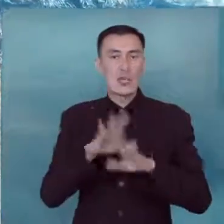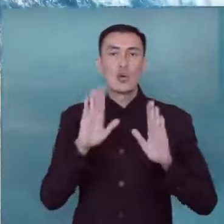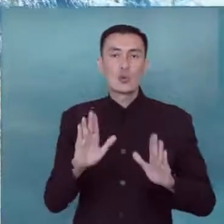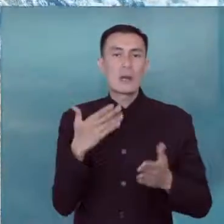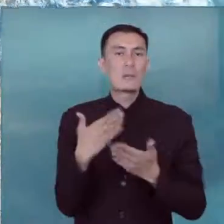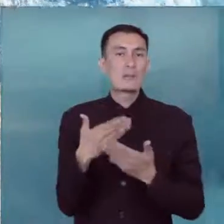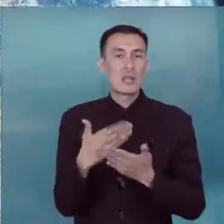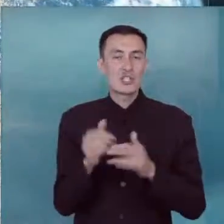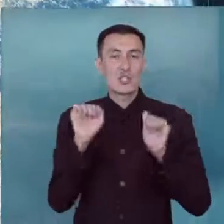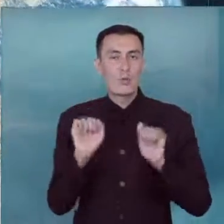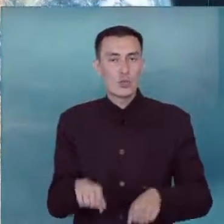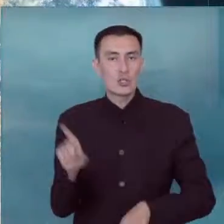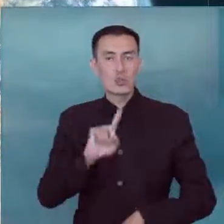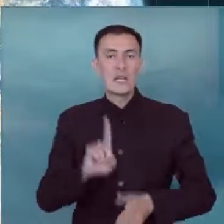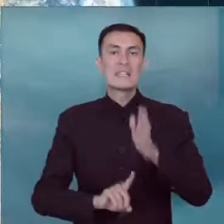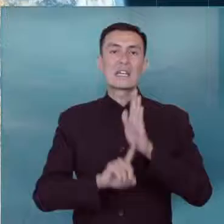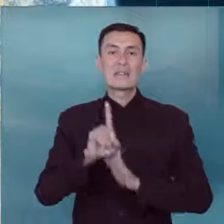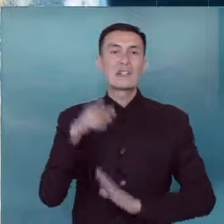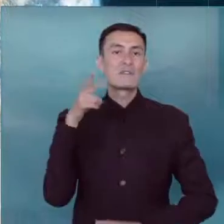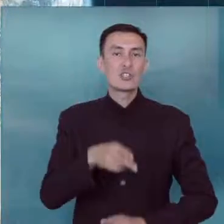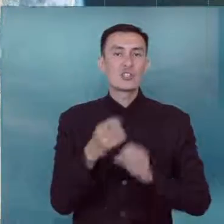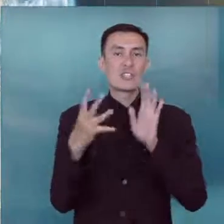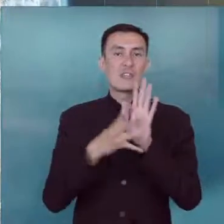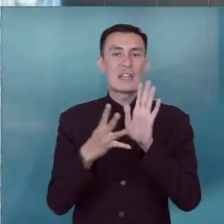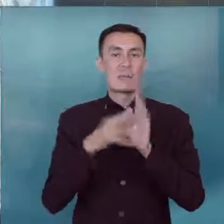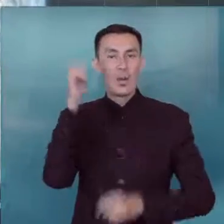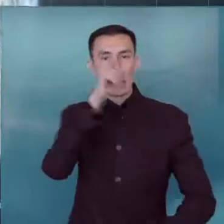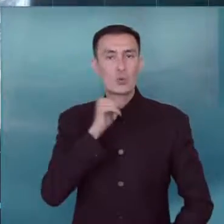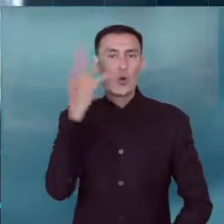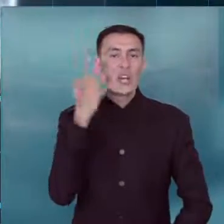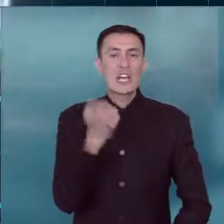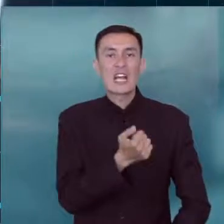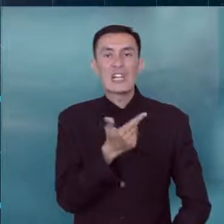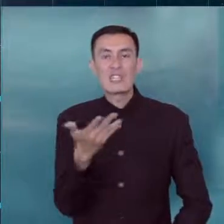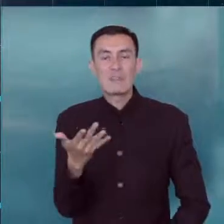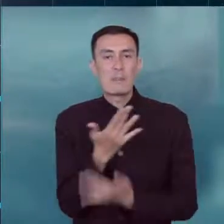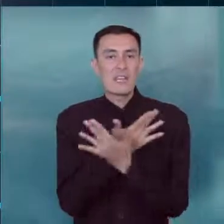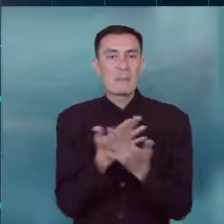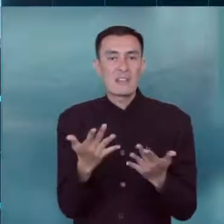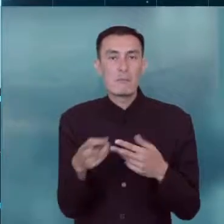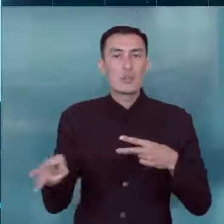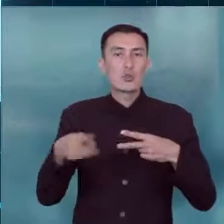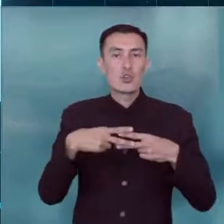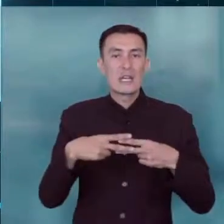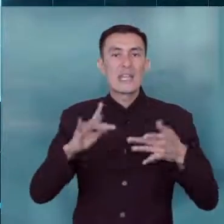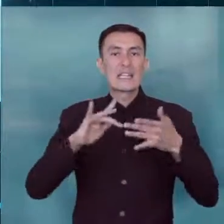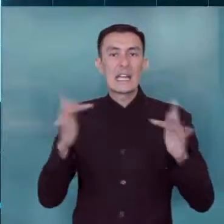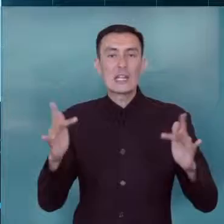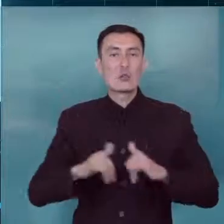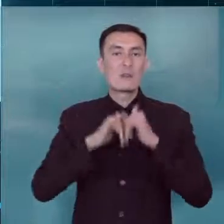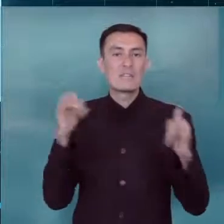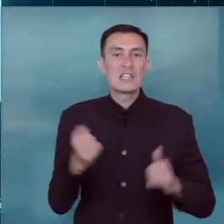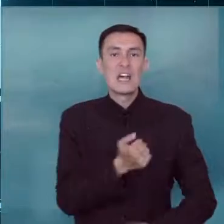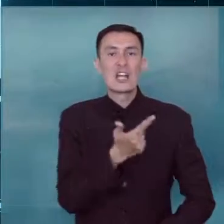one began unnoticed. The starting point is impossible to trace. We can only assume it started in 2009, when the number